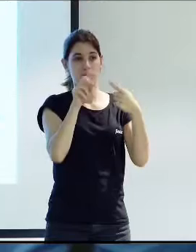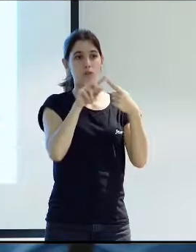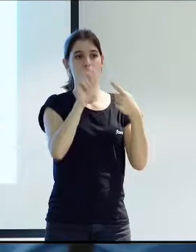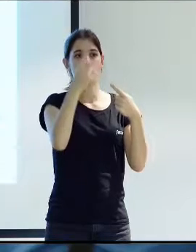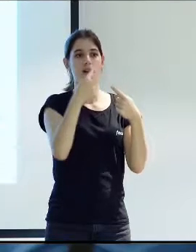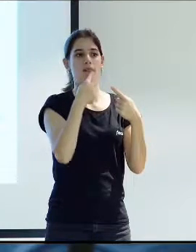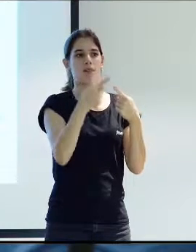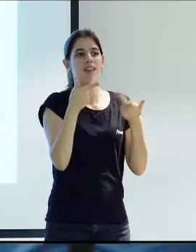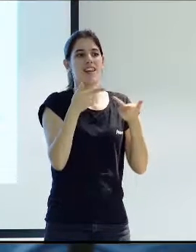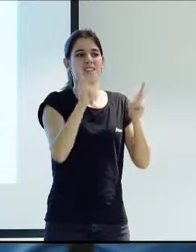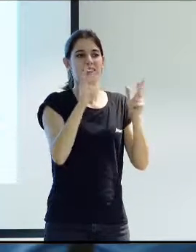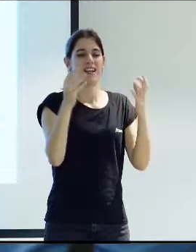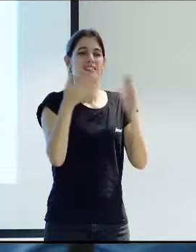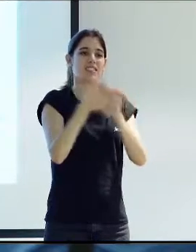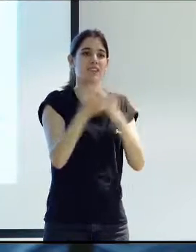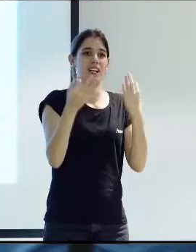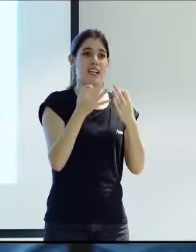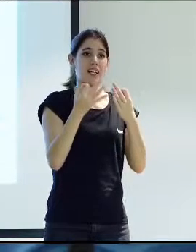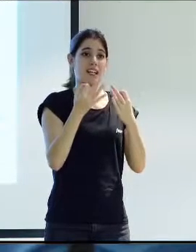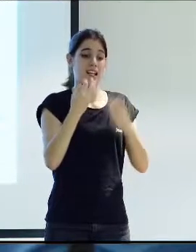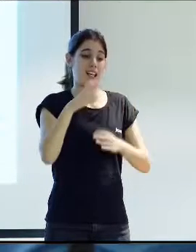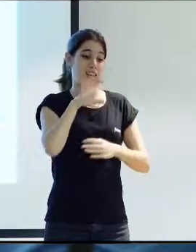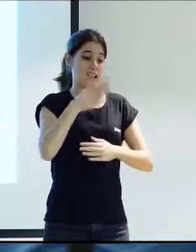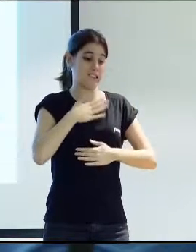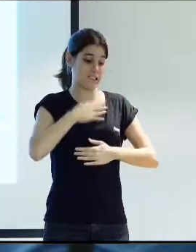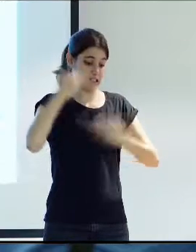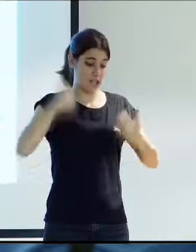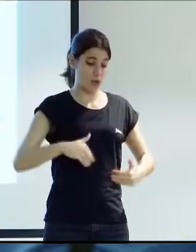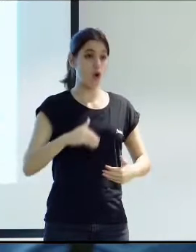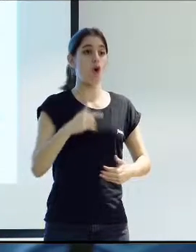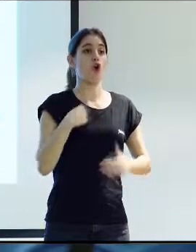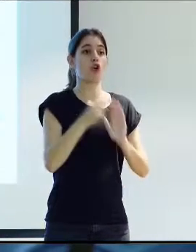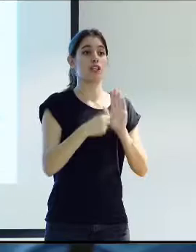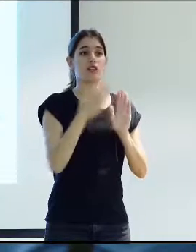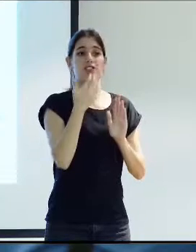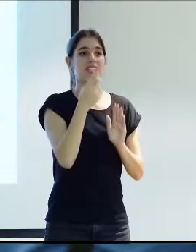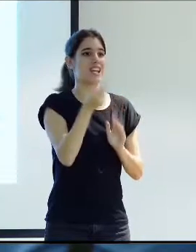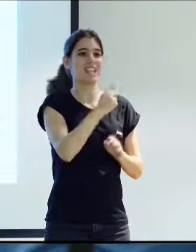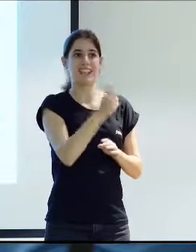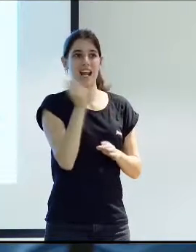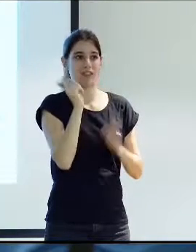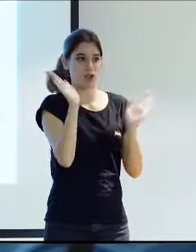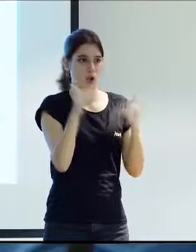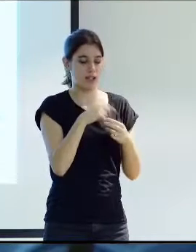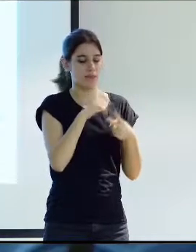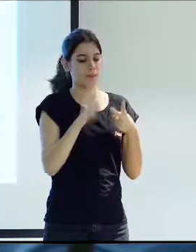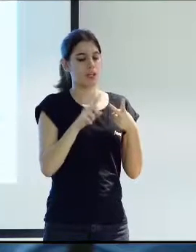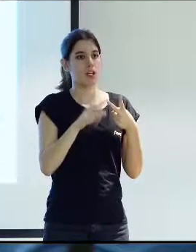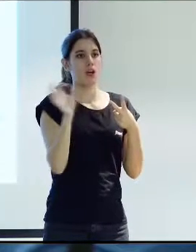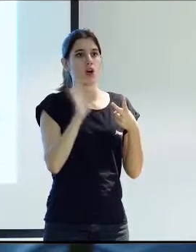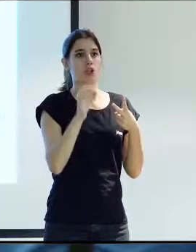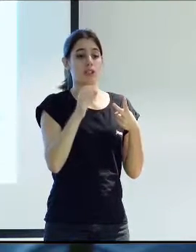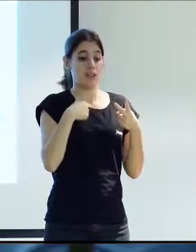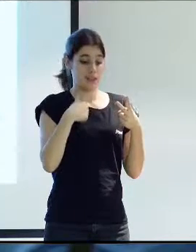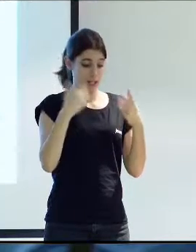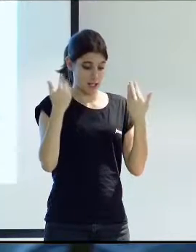four. One says that liberty is a state or condition of someone who is not a slave. Liberty,